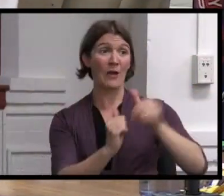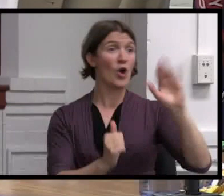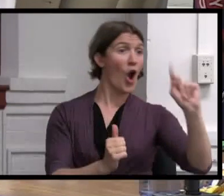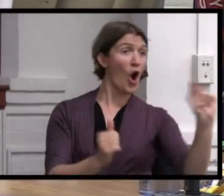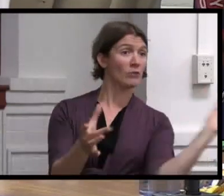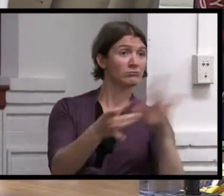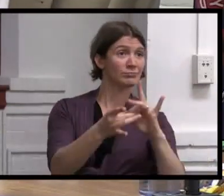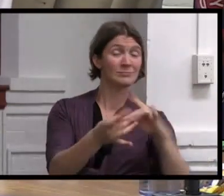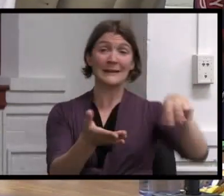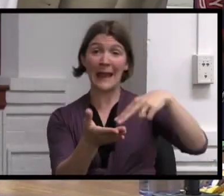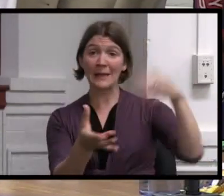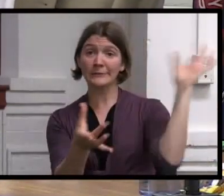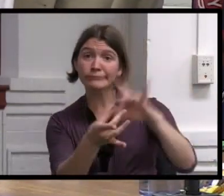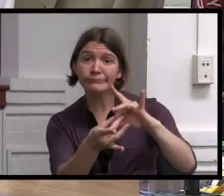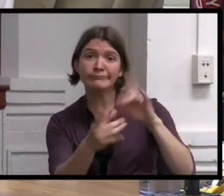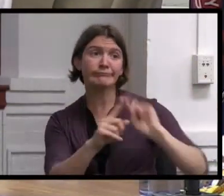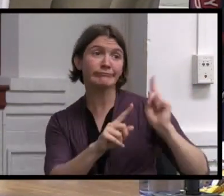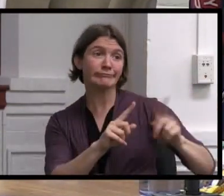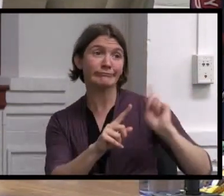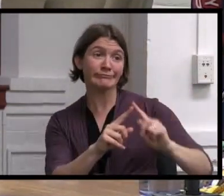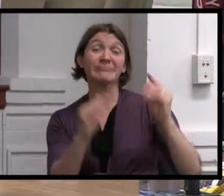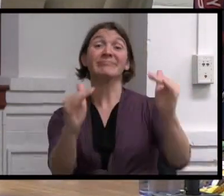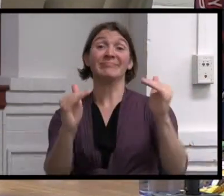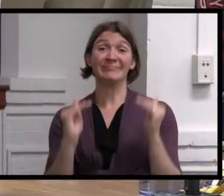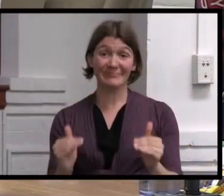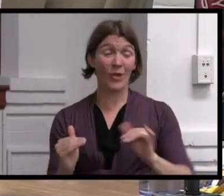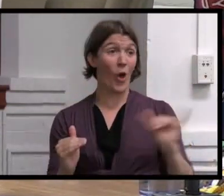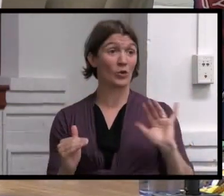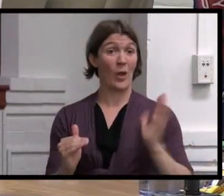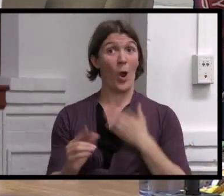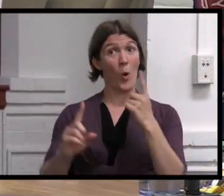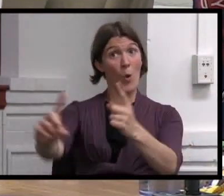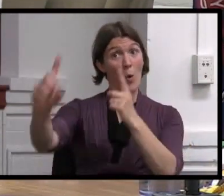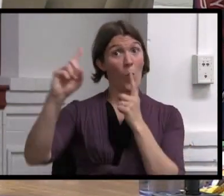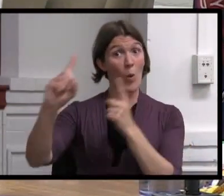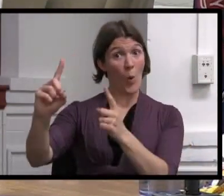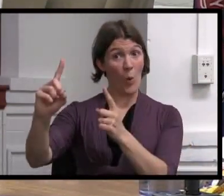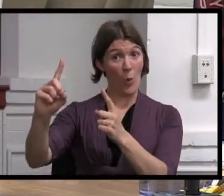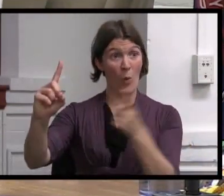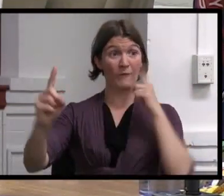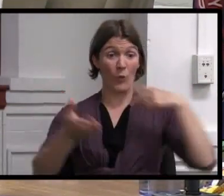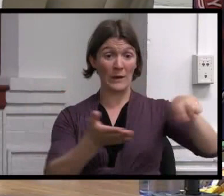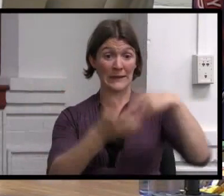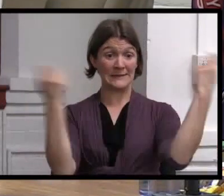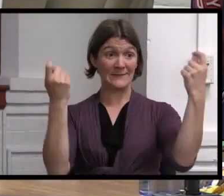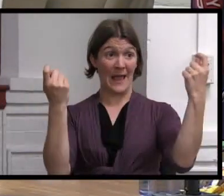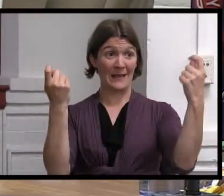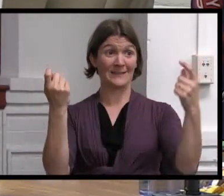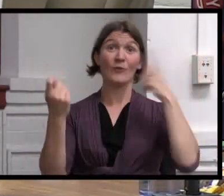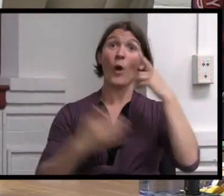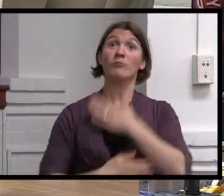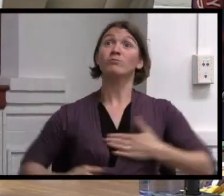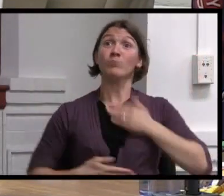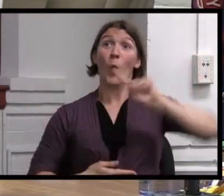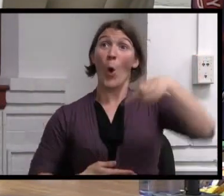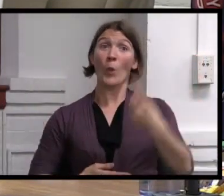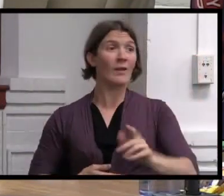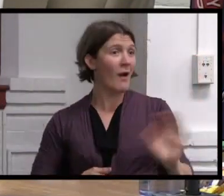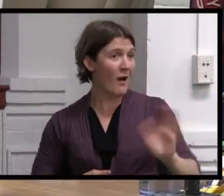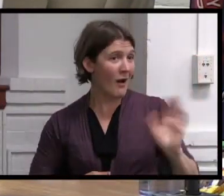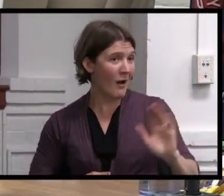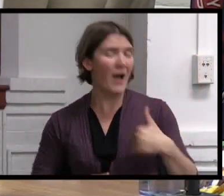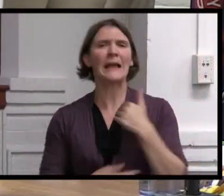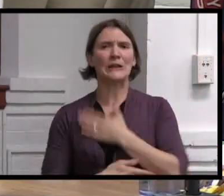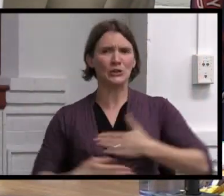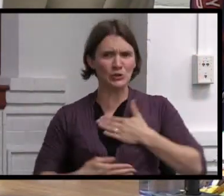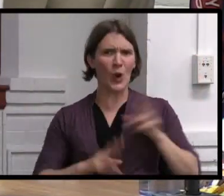engagement. And whereas the mission of the Southern Vermont Dance Festival is to,